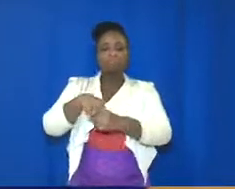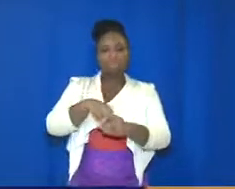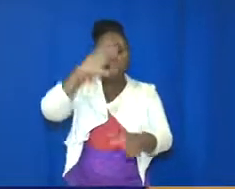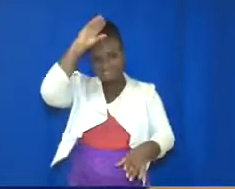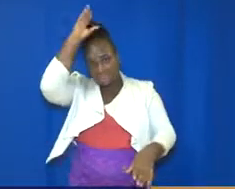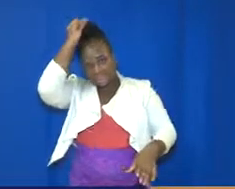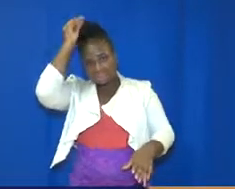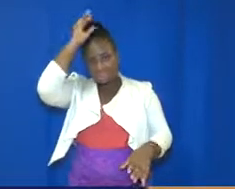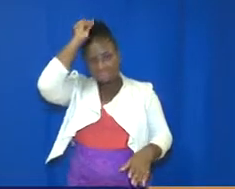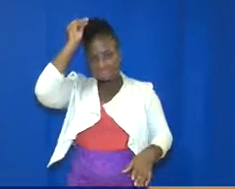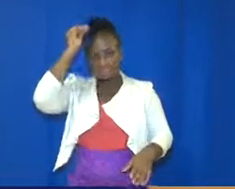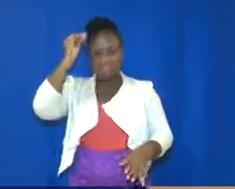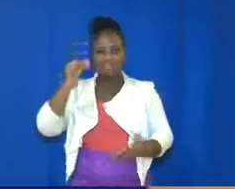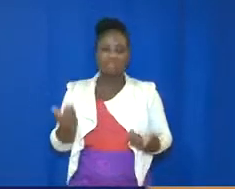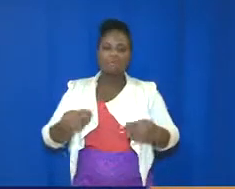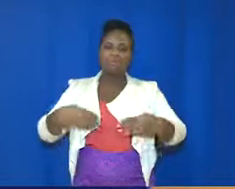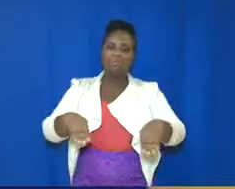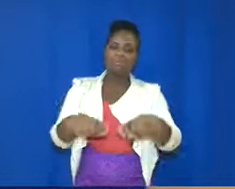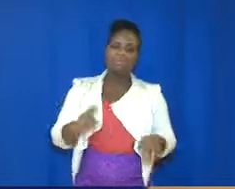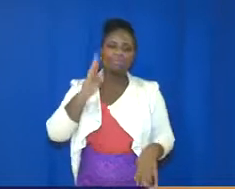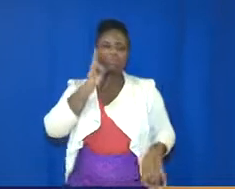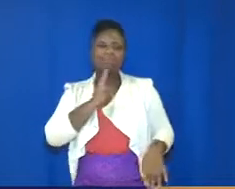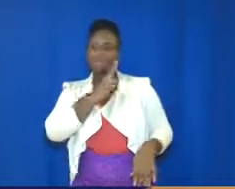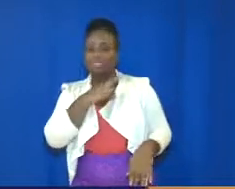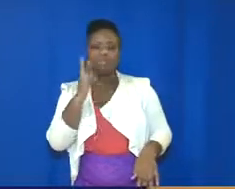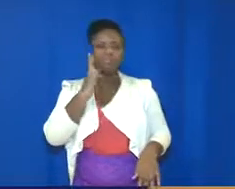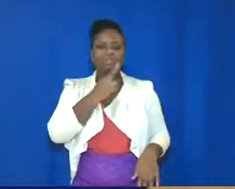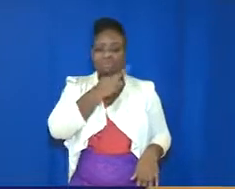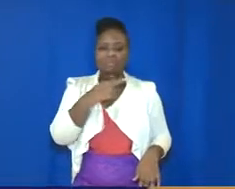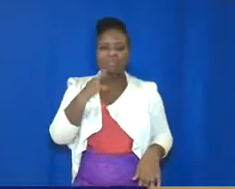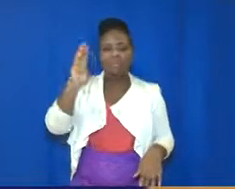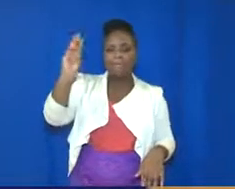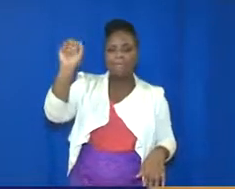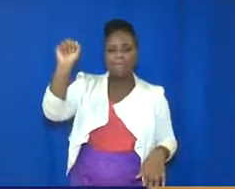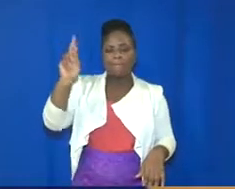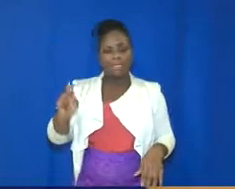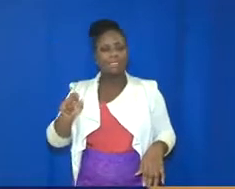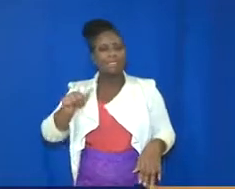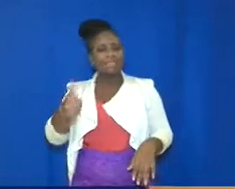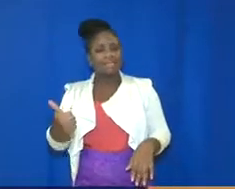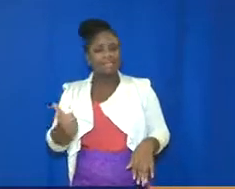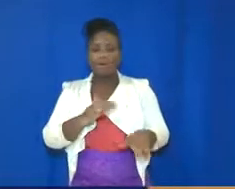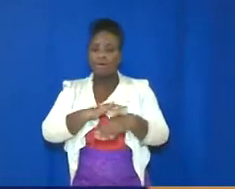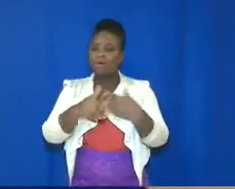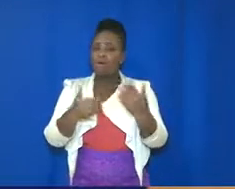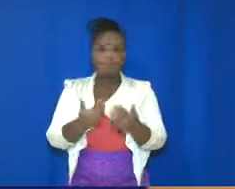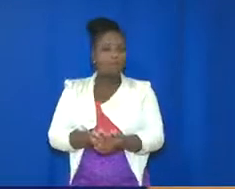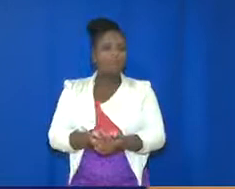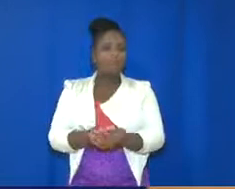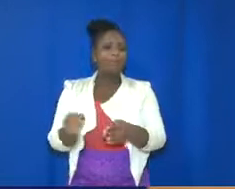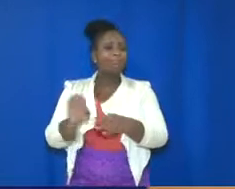trotros, taxis, buses, markets, hotels, restaurants, bars and nightclubs have lost